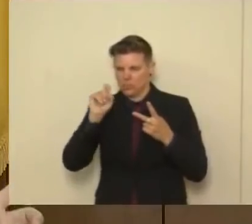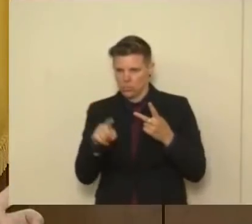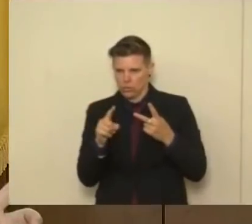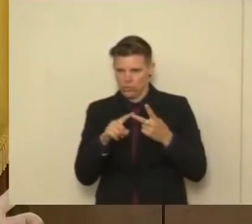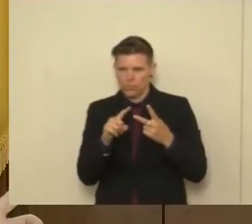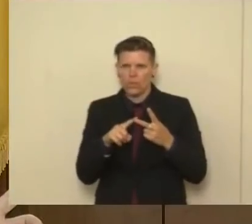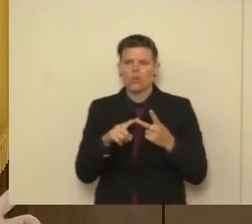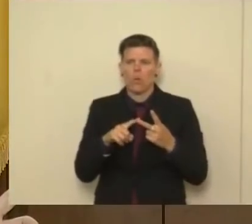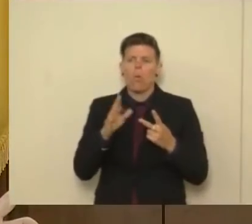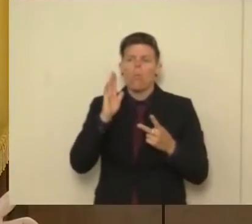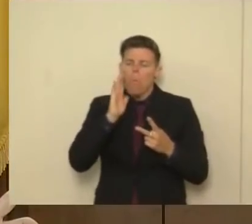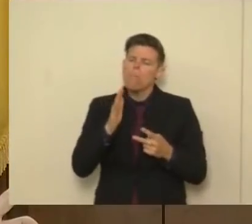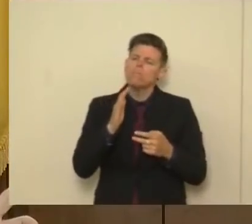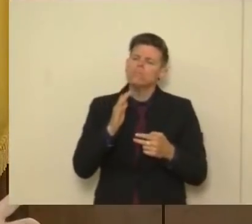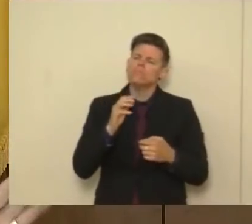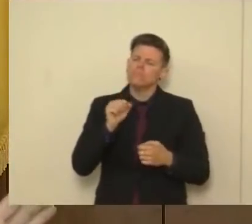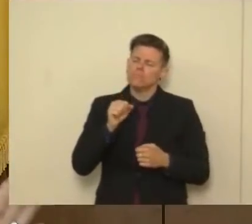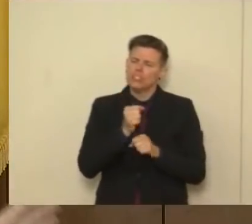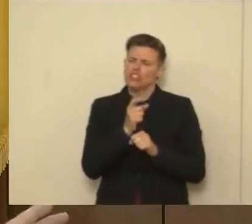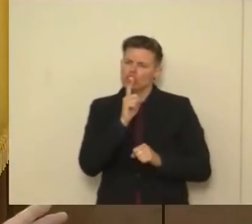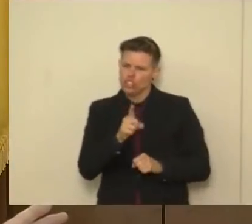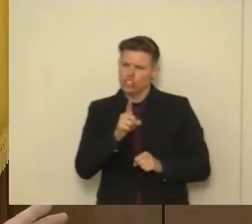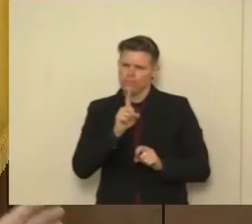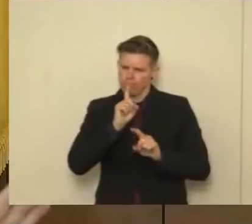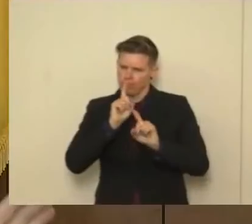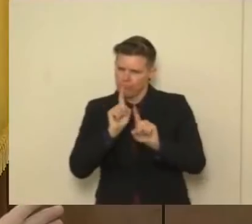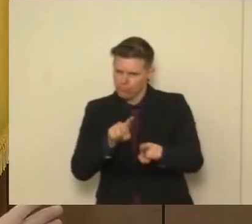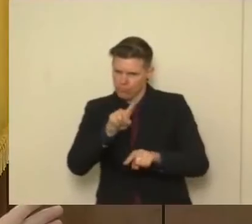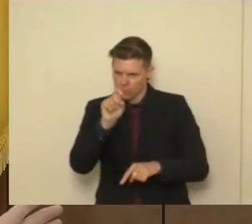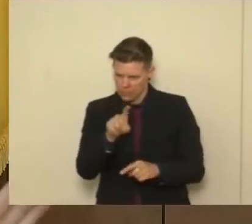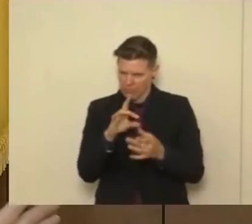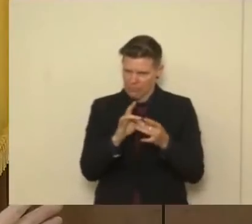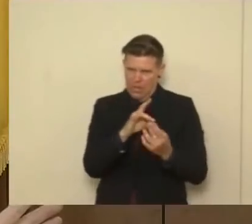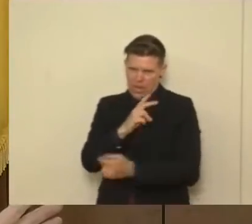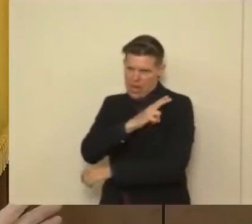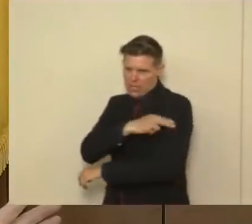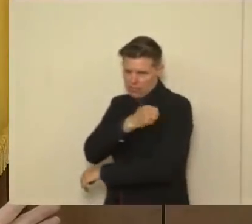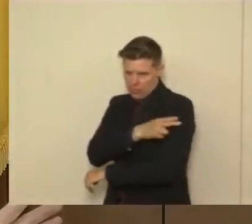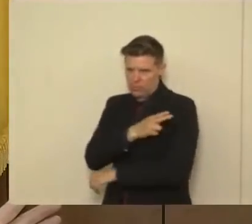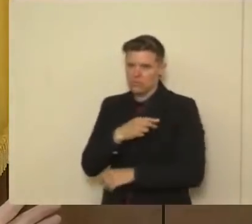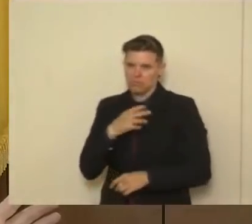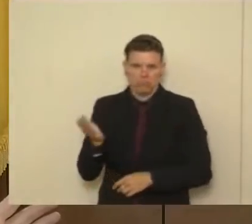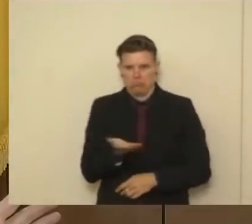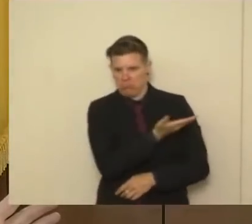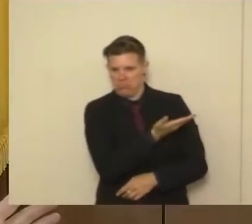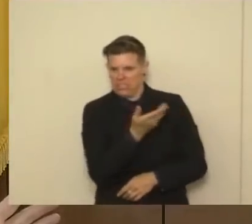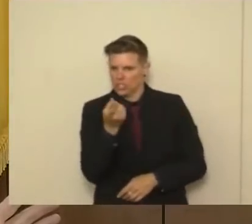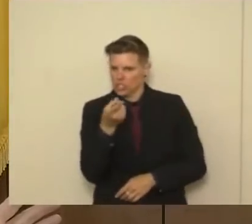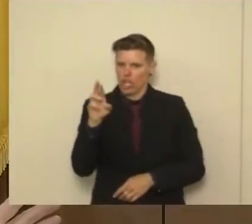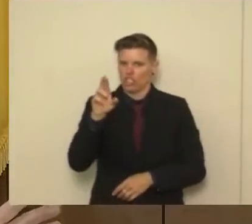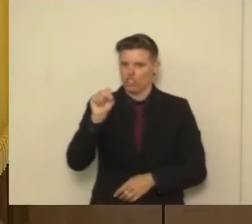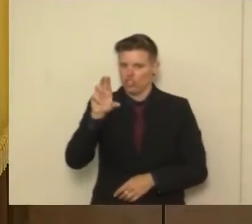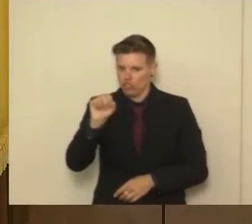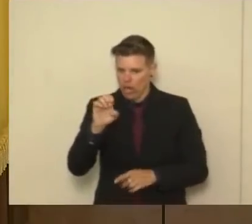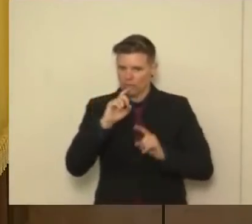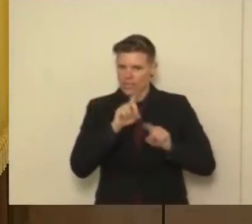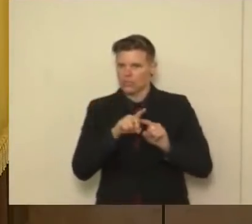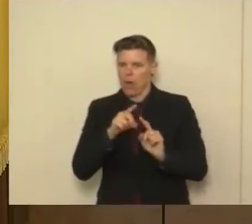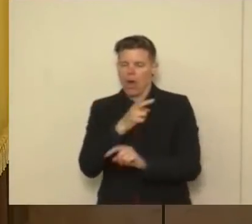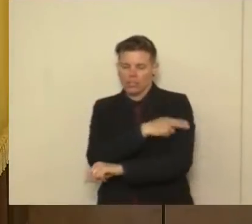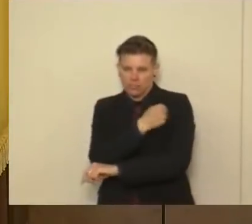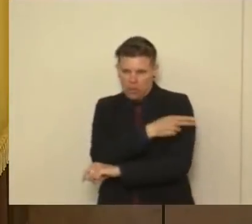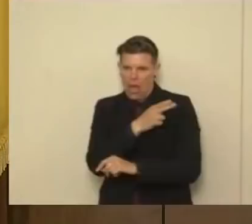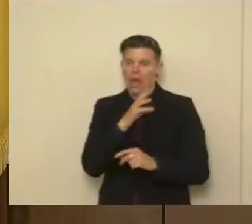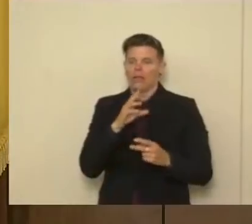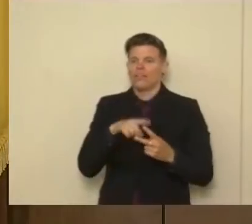make sure that you answer the question about hospitalization and death rates. Dr. Grisham, anything you want to add about testing, Secretary